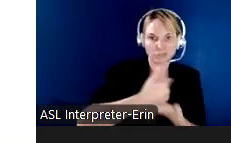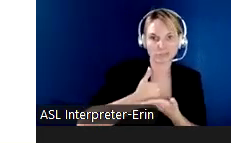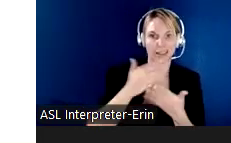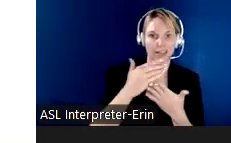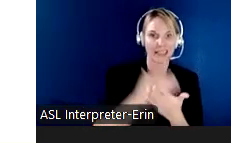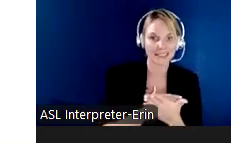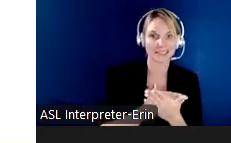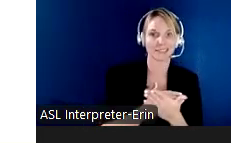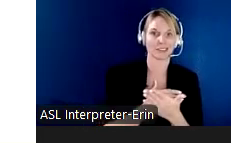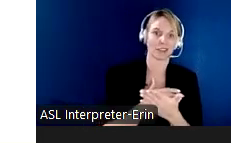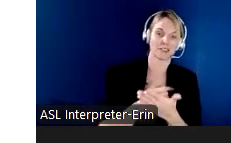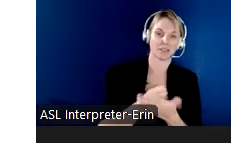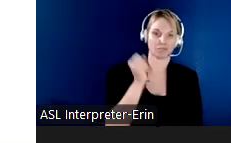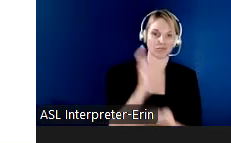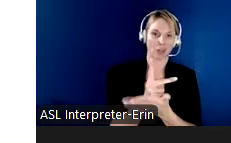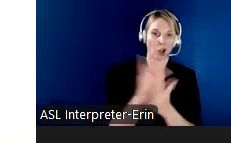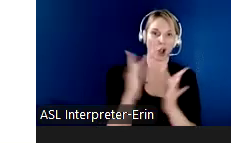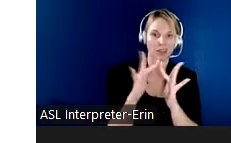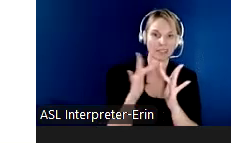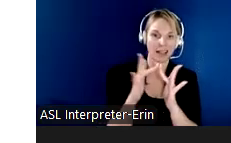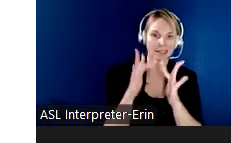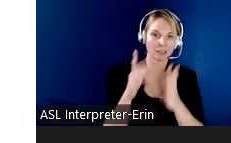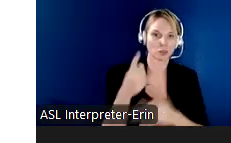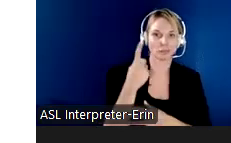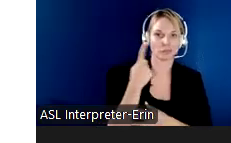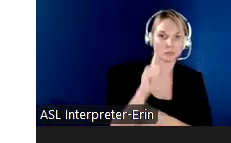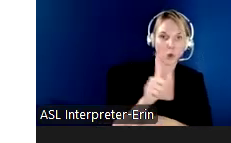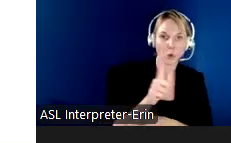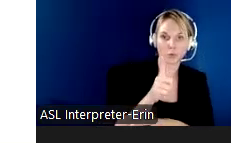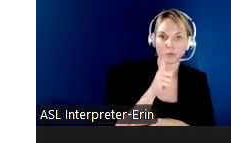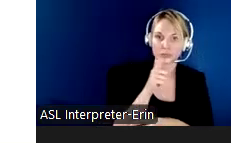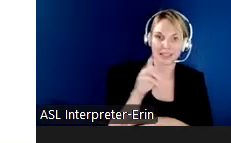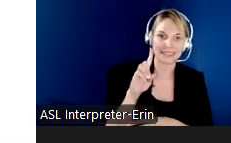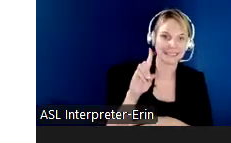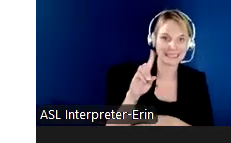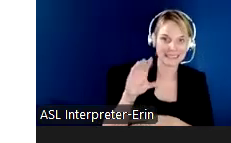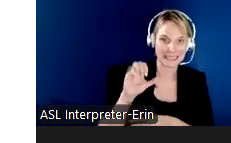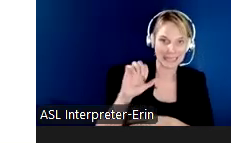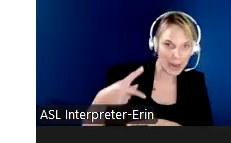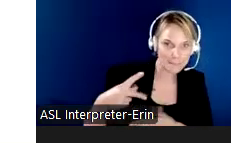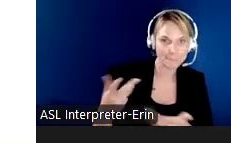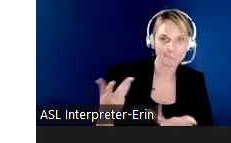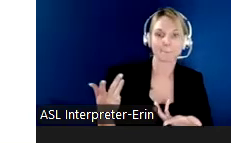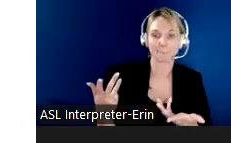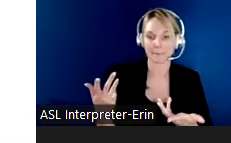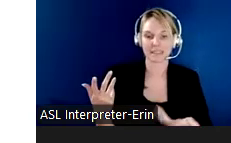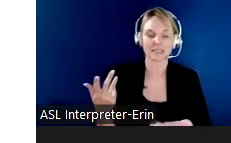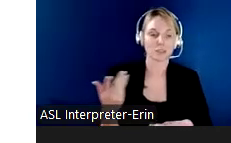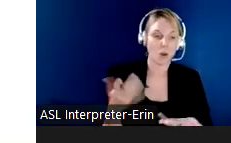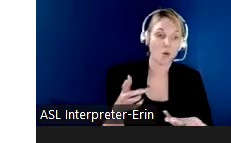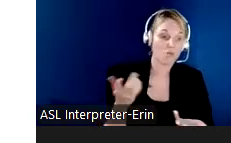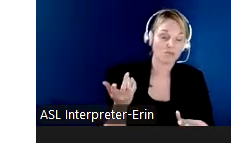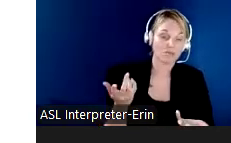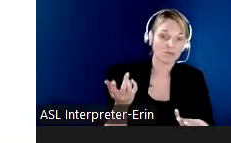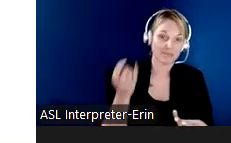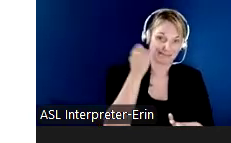authorized contacts essentially who need access specifically for FSA and DCAP. So if there were